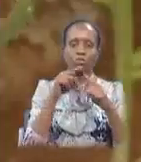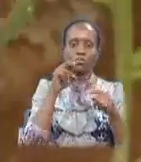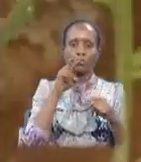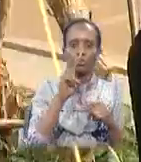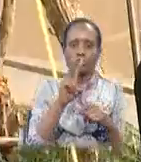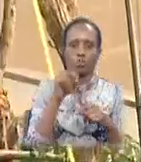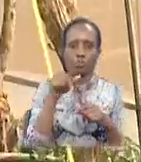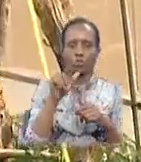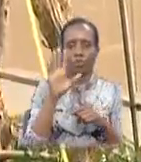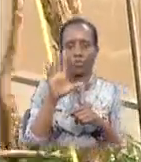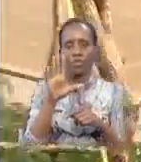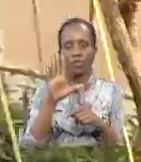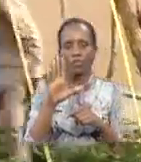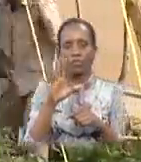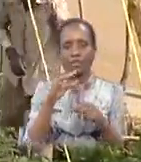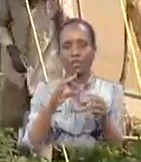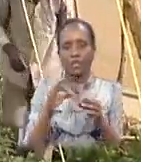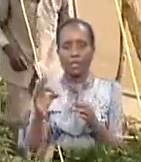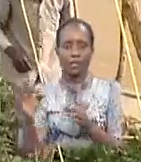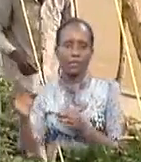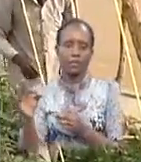2.45 hectares.